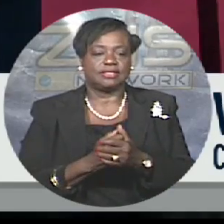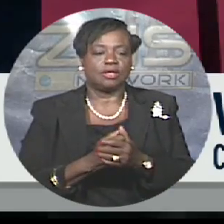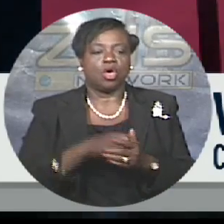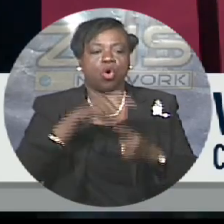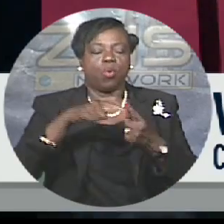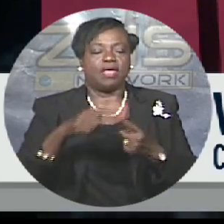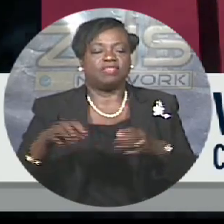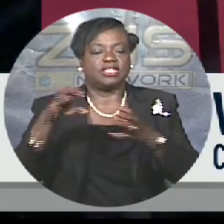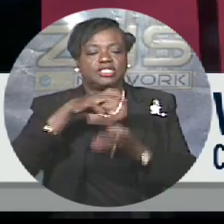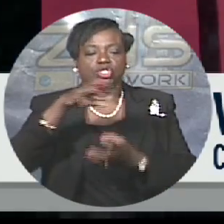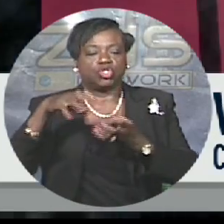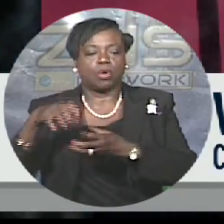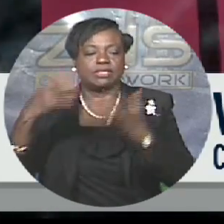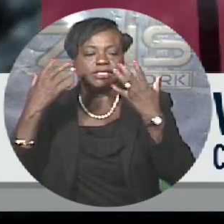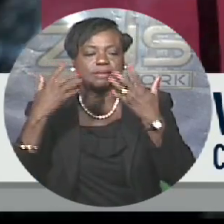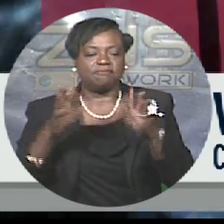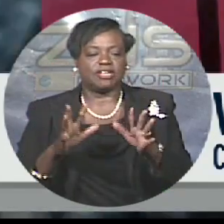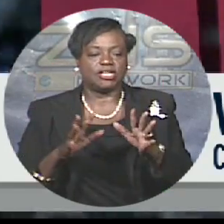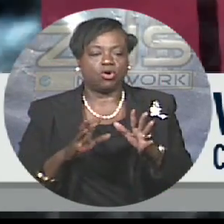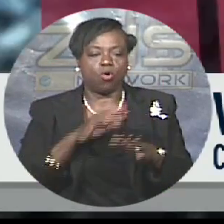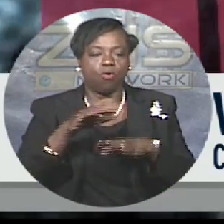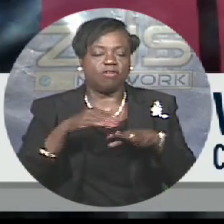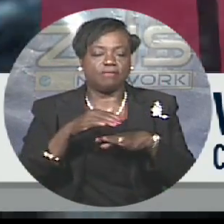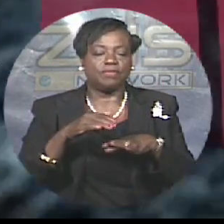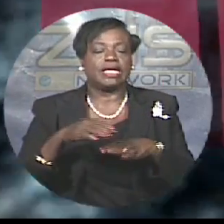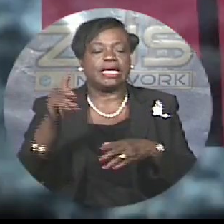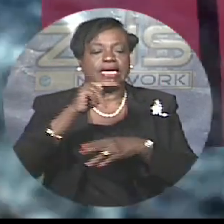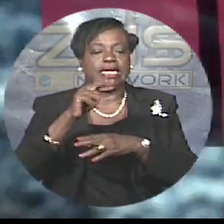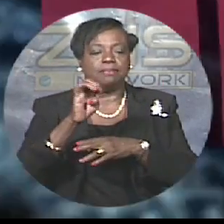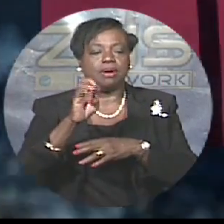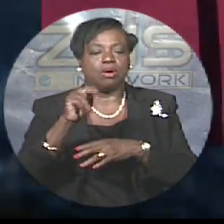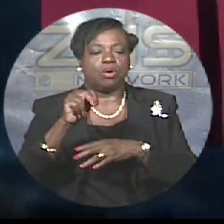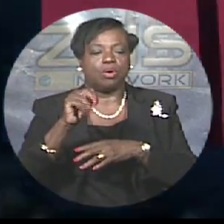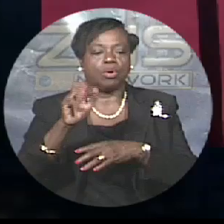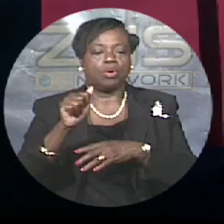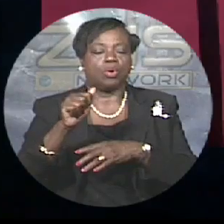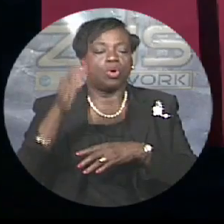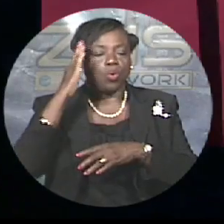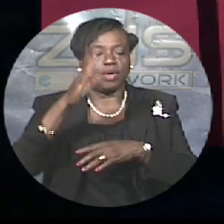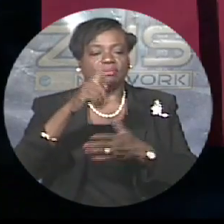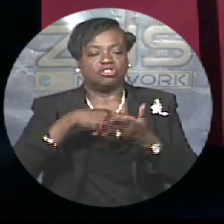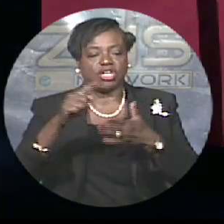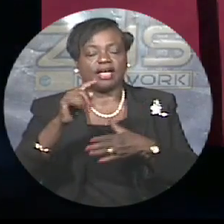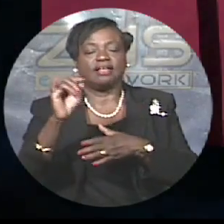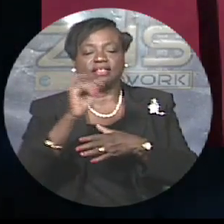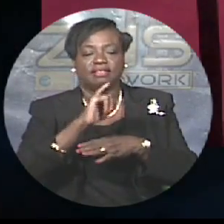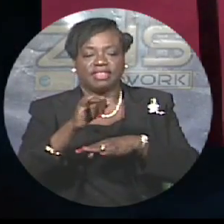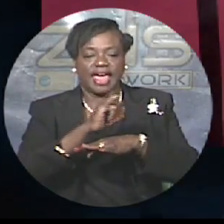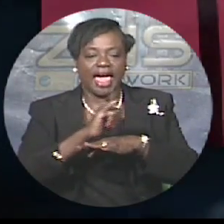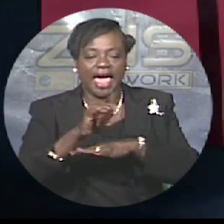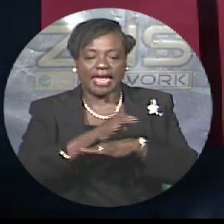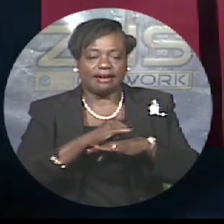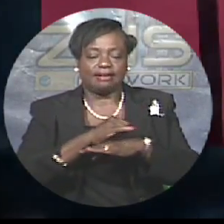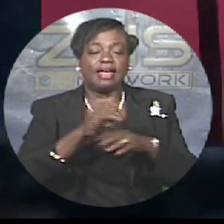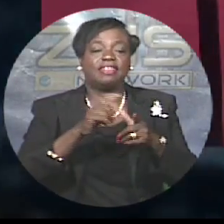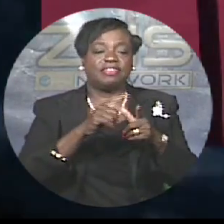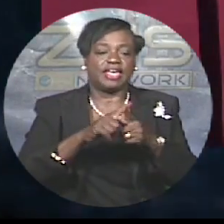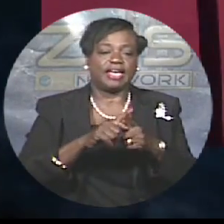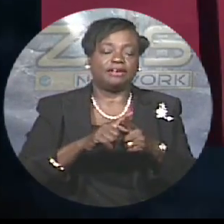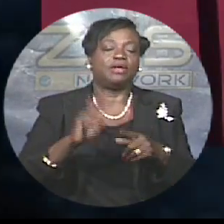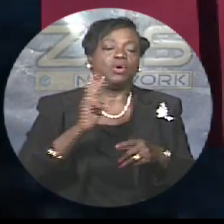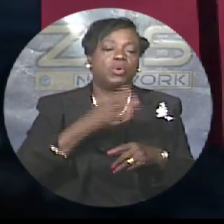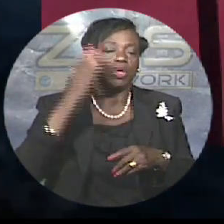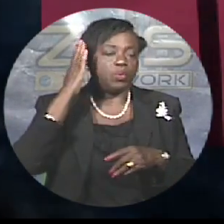NEMA would then go out and check the island and see, and then we make the transition for staff, clients